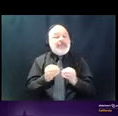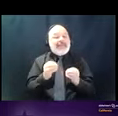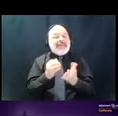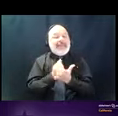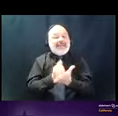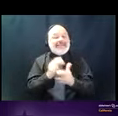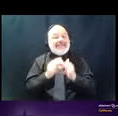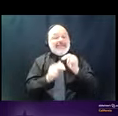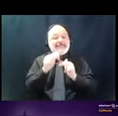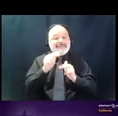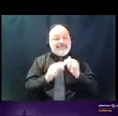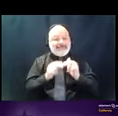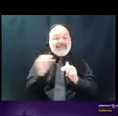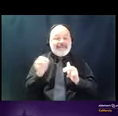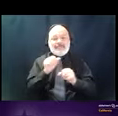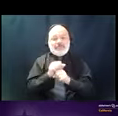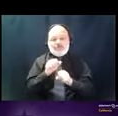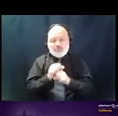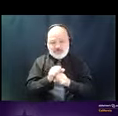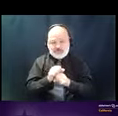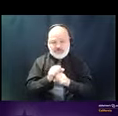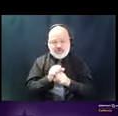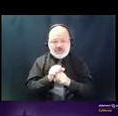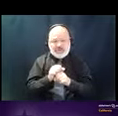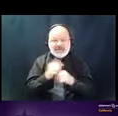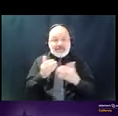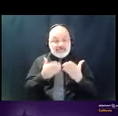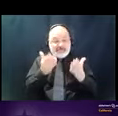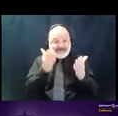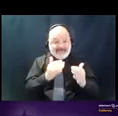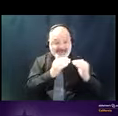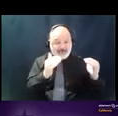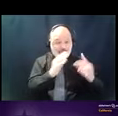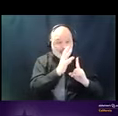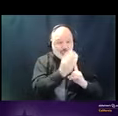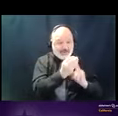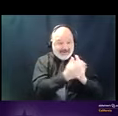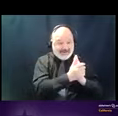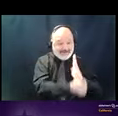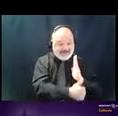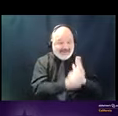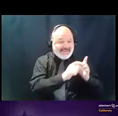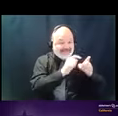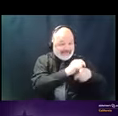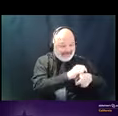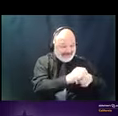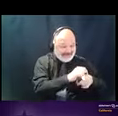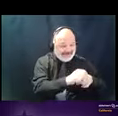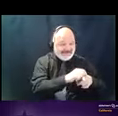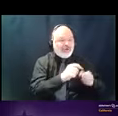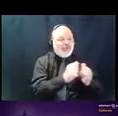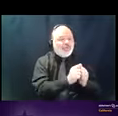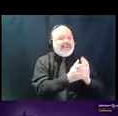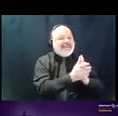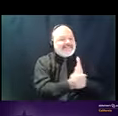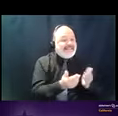diverse and inclusive workforce. At the provider level, cultural competence training equips professionals with the skills and resources